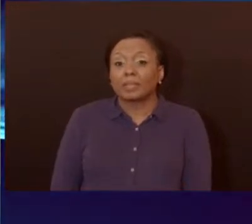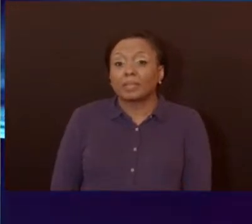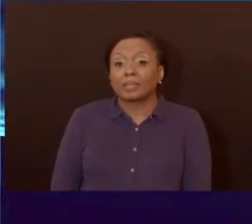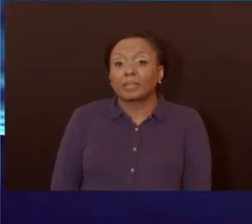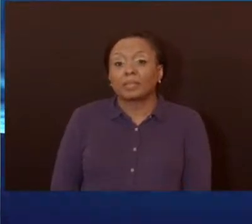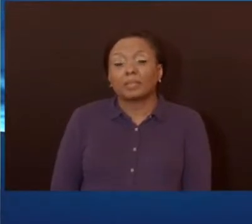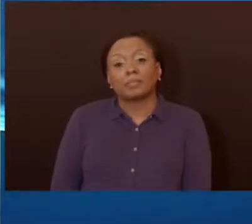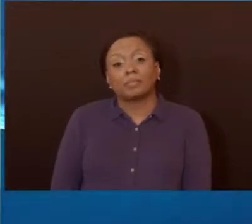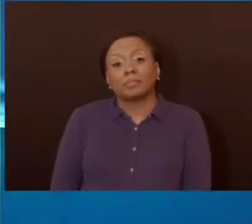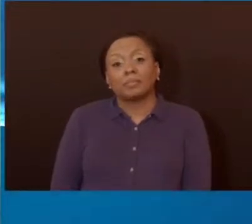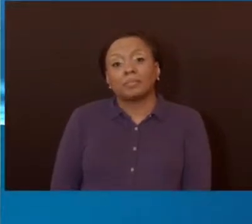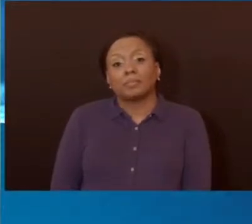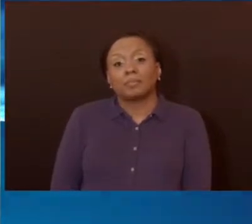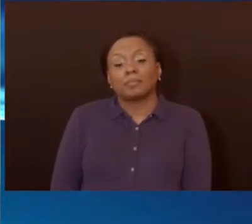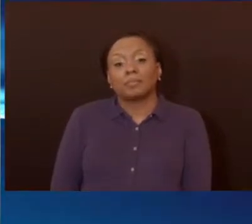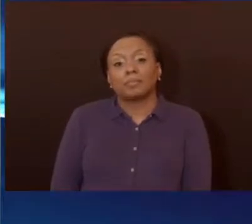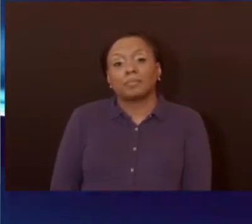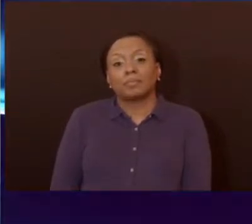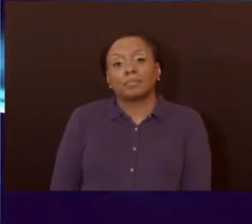that more complex issue?